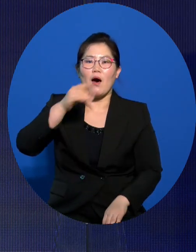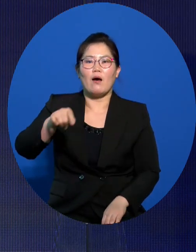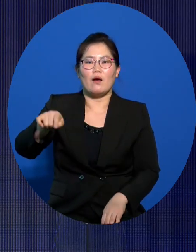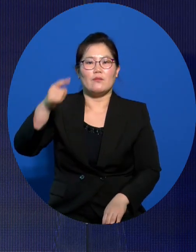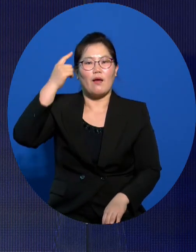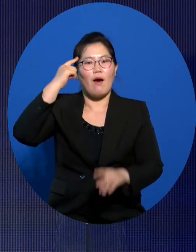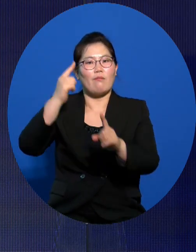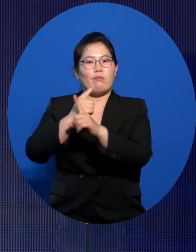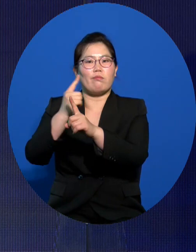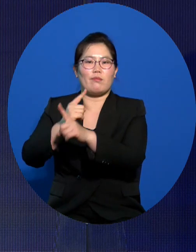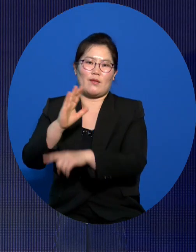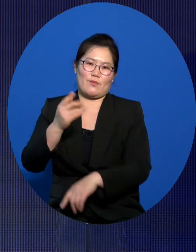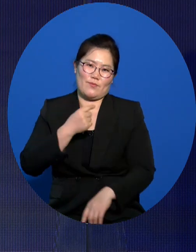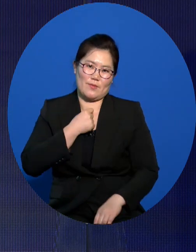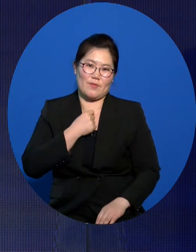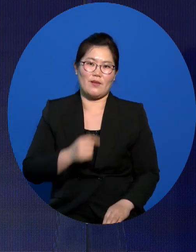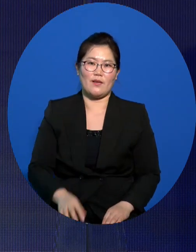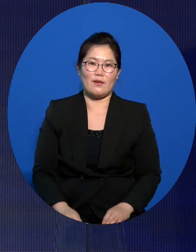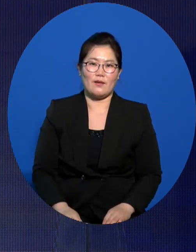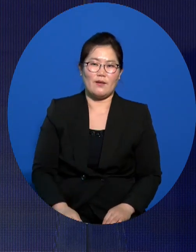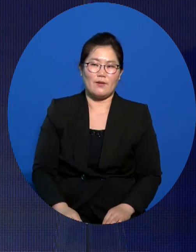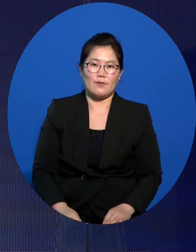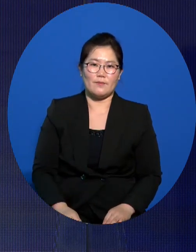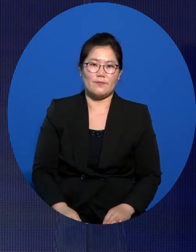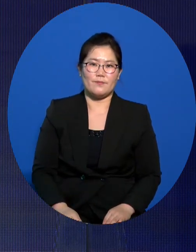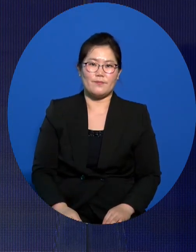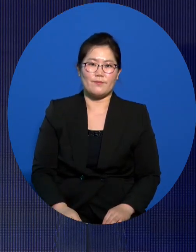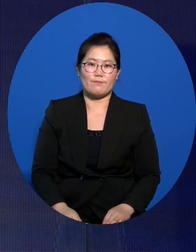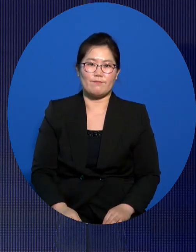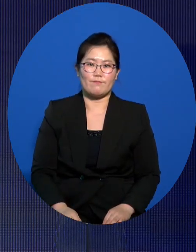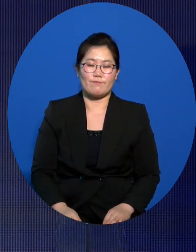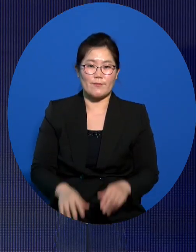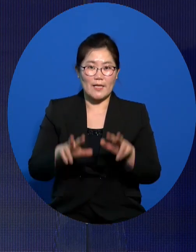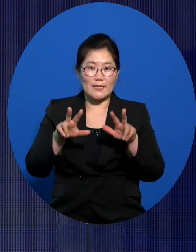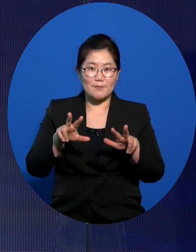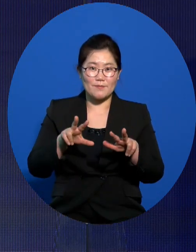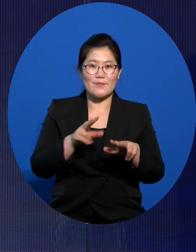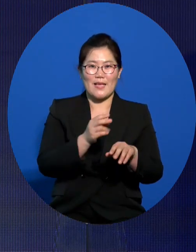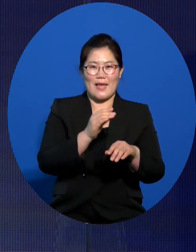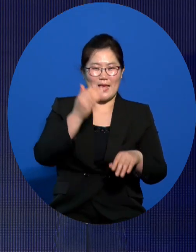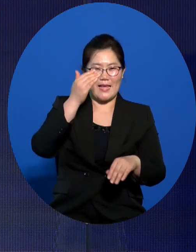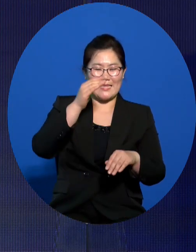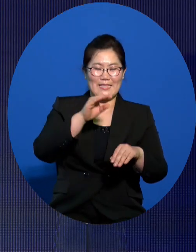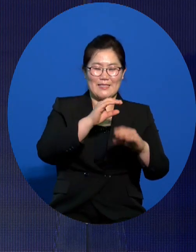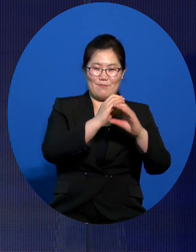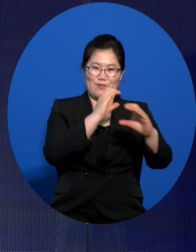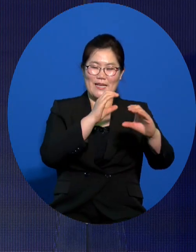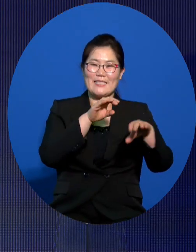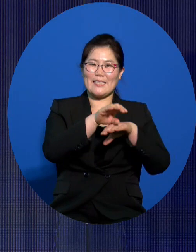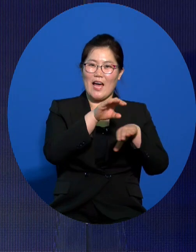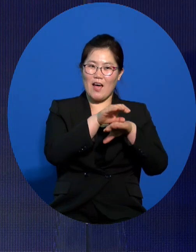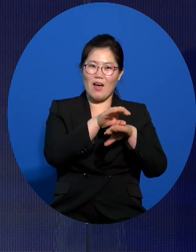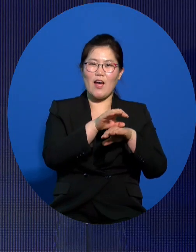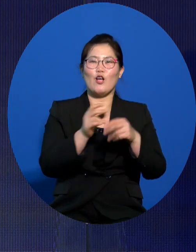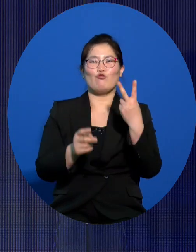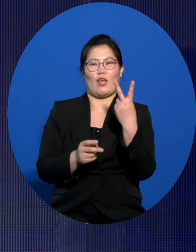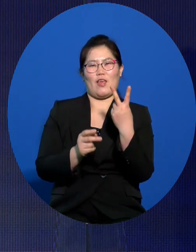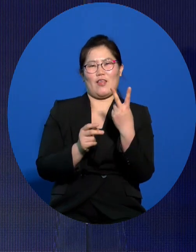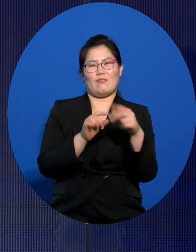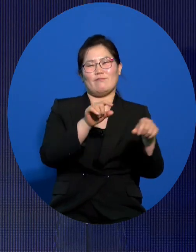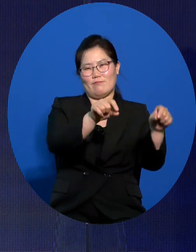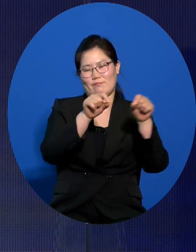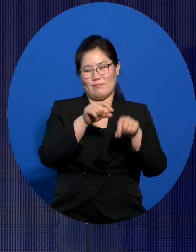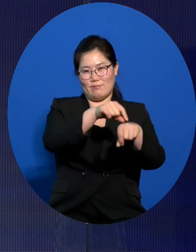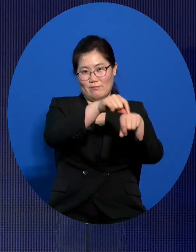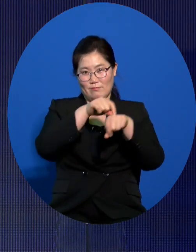we can create a society where it's more easier for persons with disabilities to find jobs, to